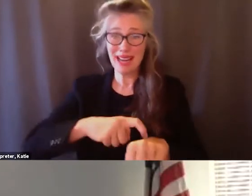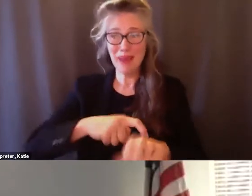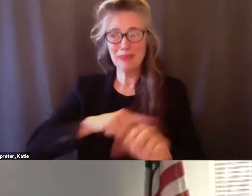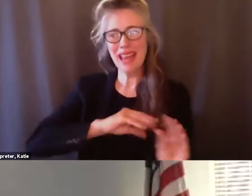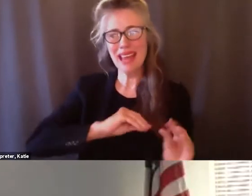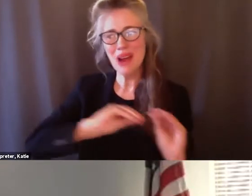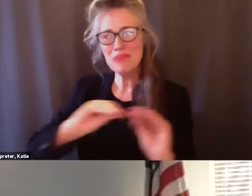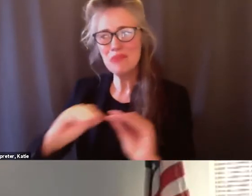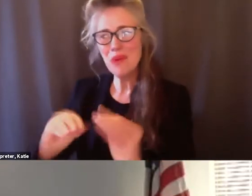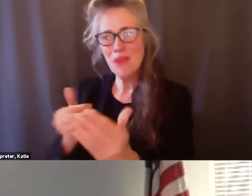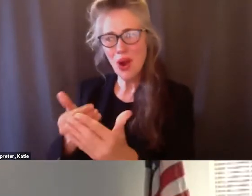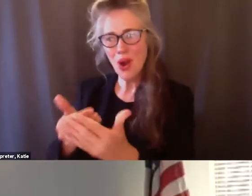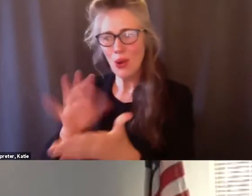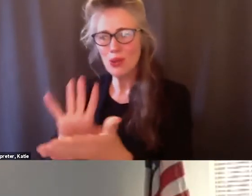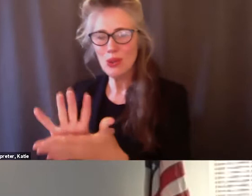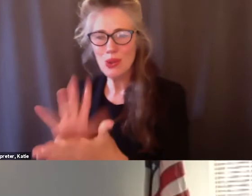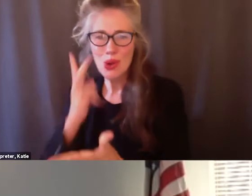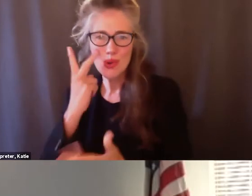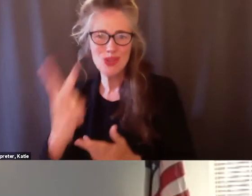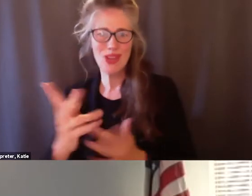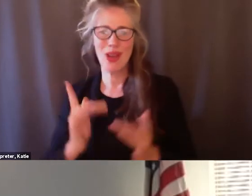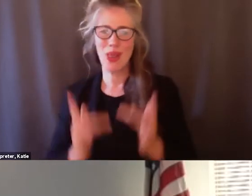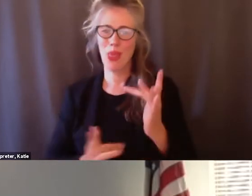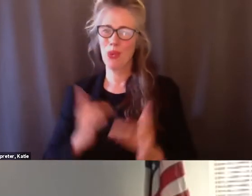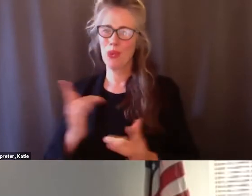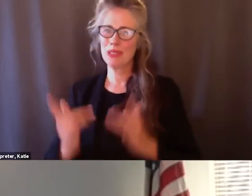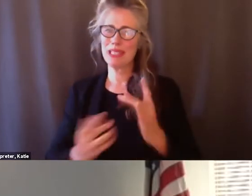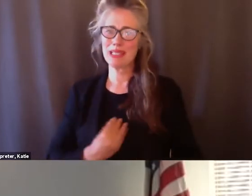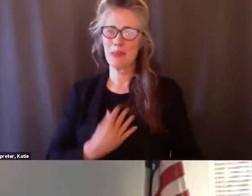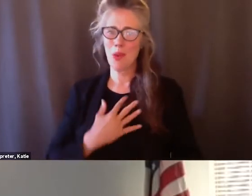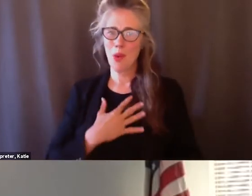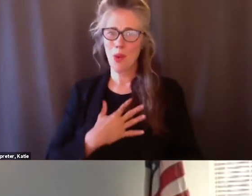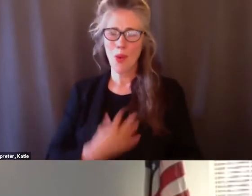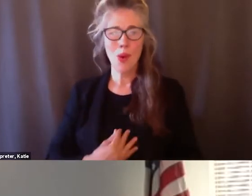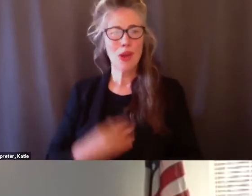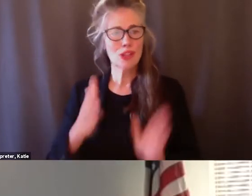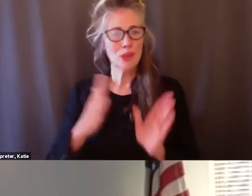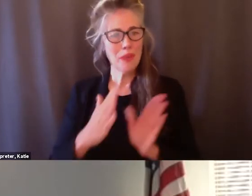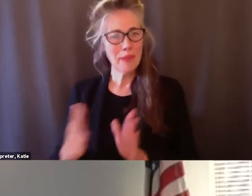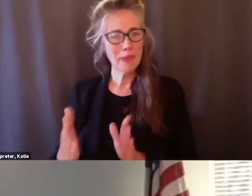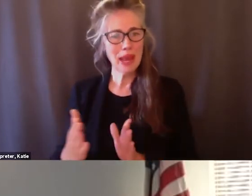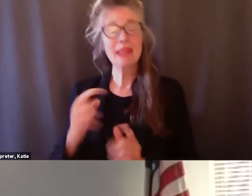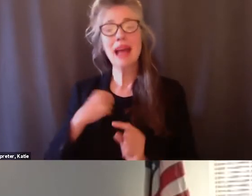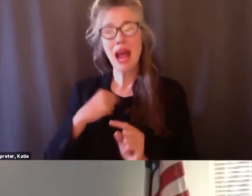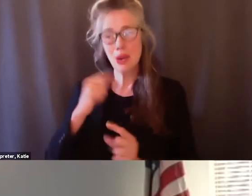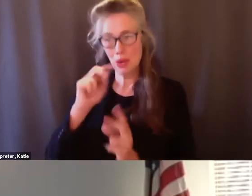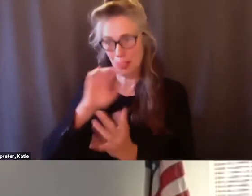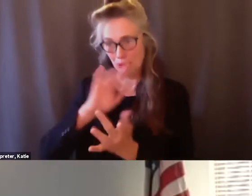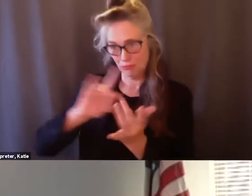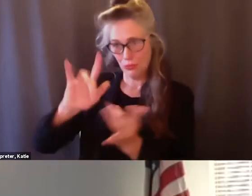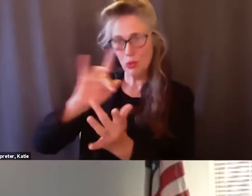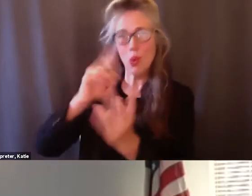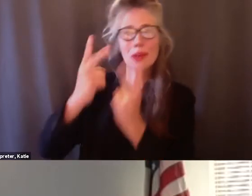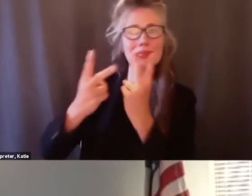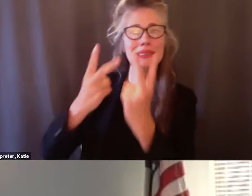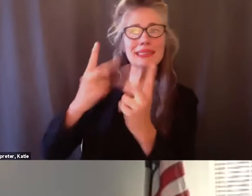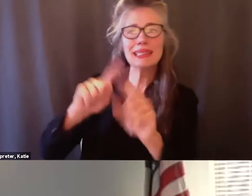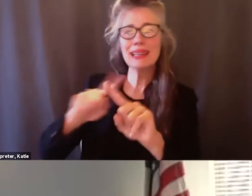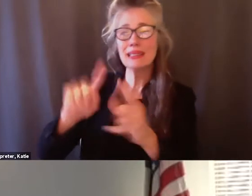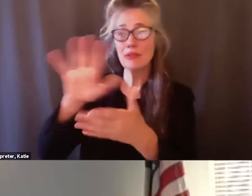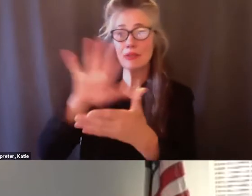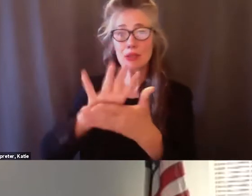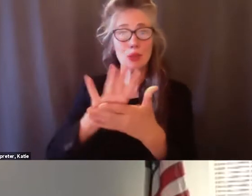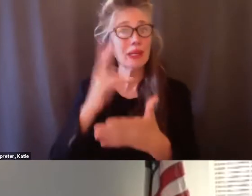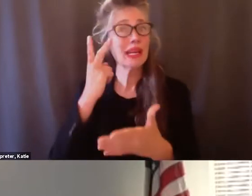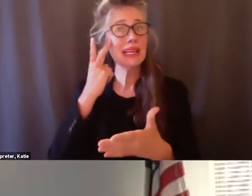enthusiasm of the students. So my plan is to also continue touring the schools and seeing what we're